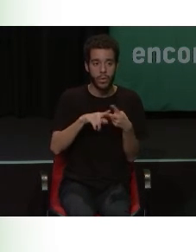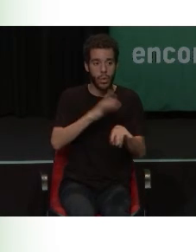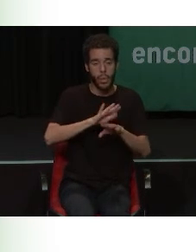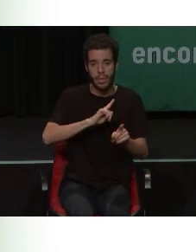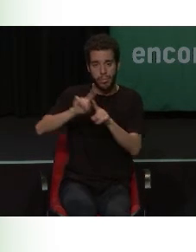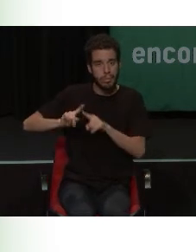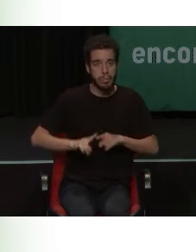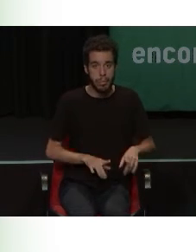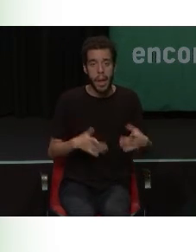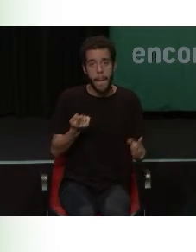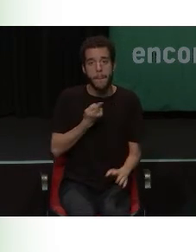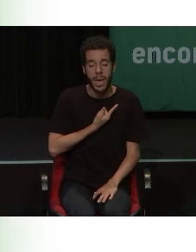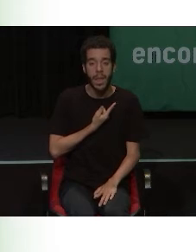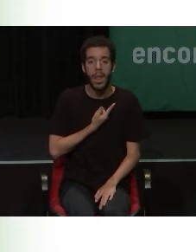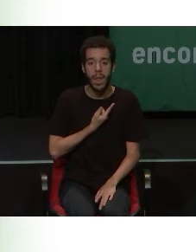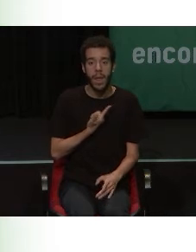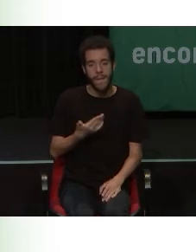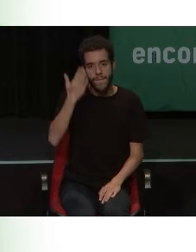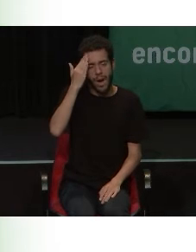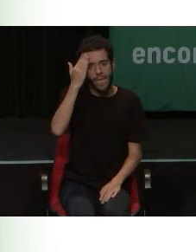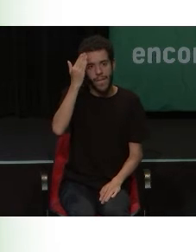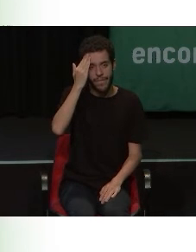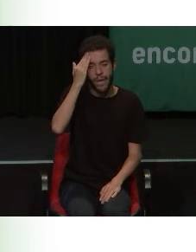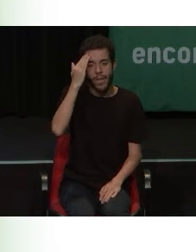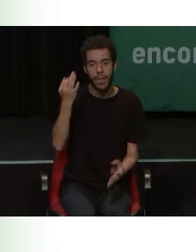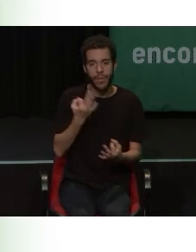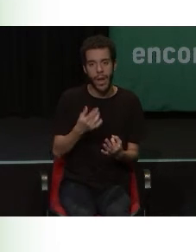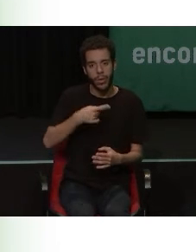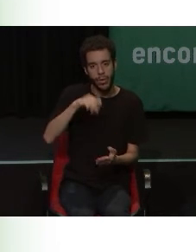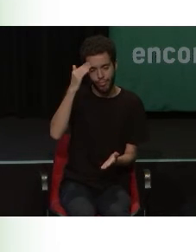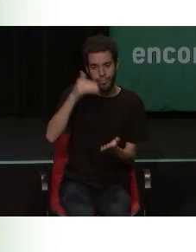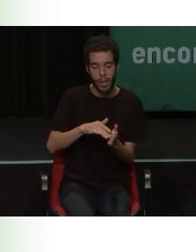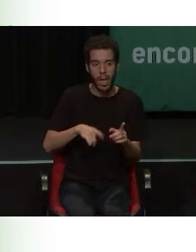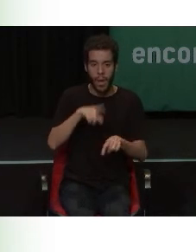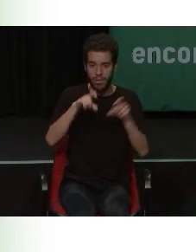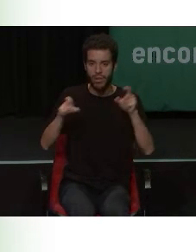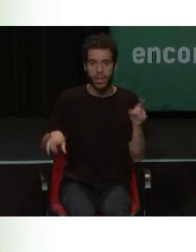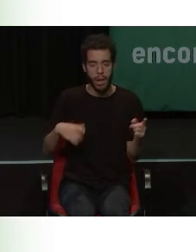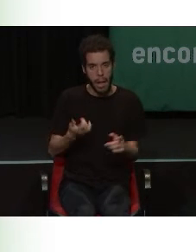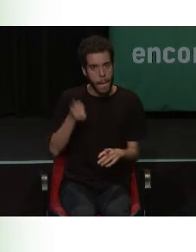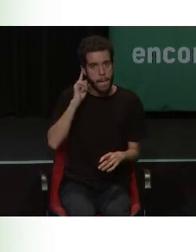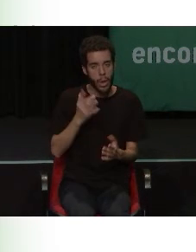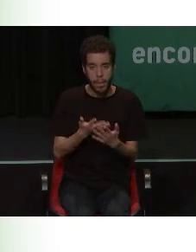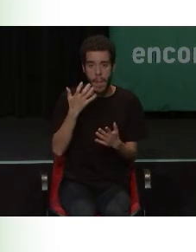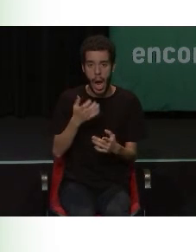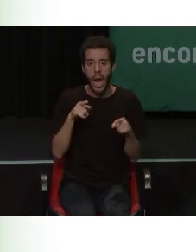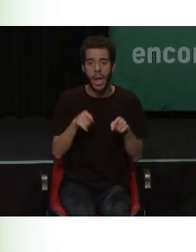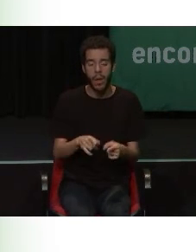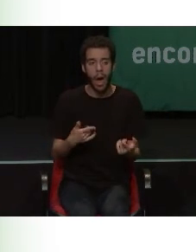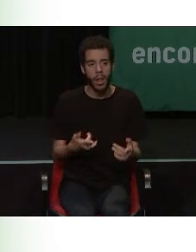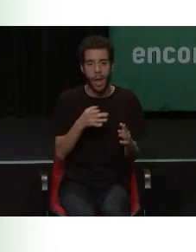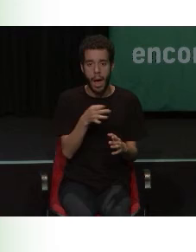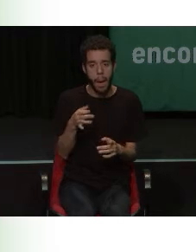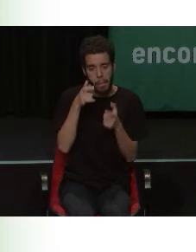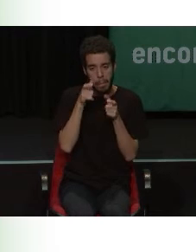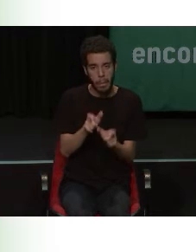têm previsivelmente, e nós já chegámos à conclusão que é estatisticamente significativo, que este efeito significant bem number of